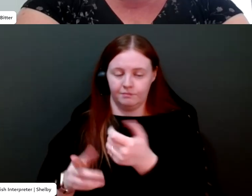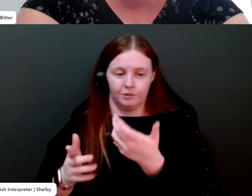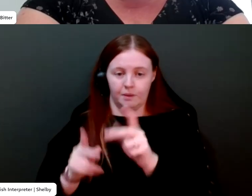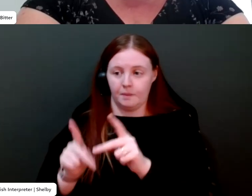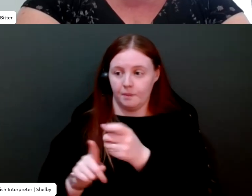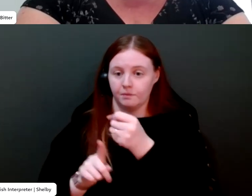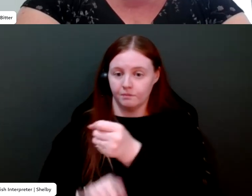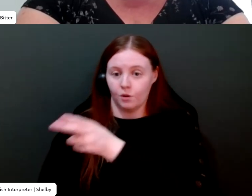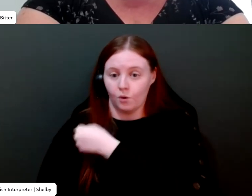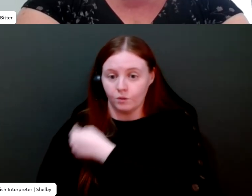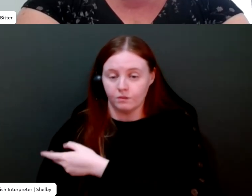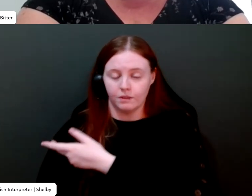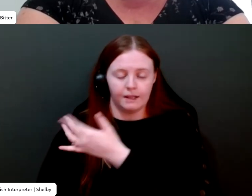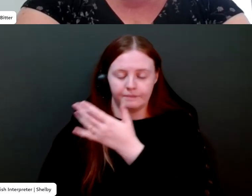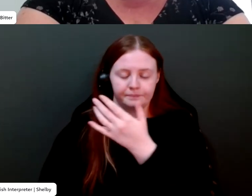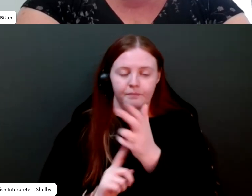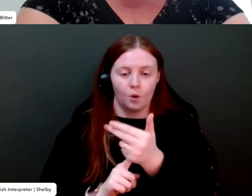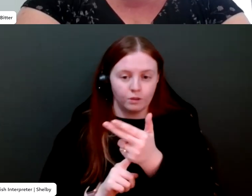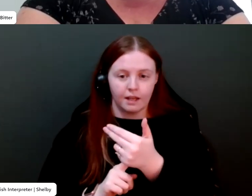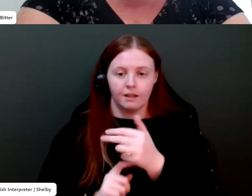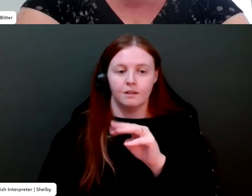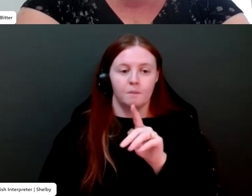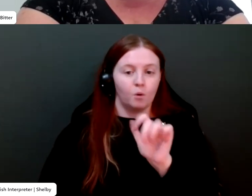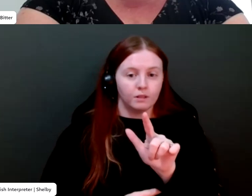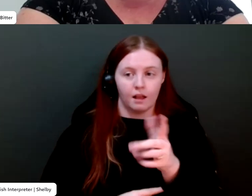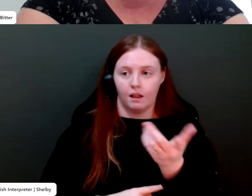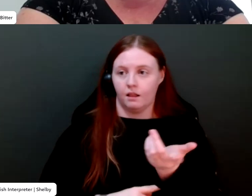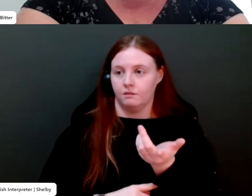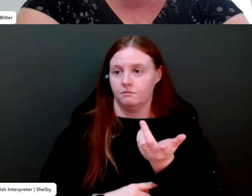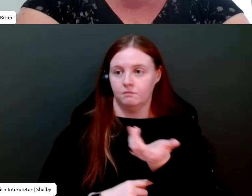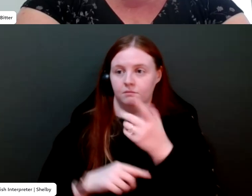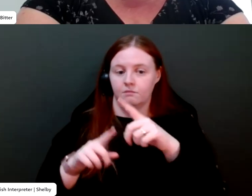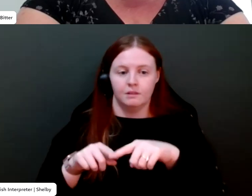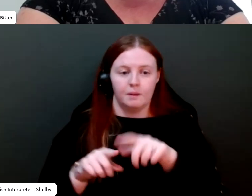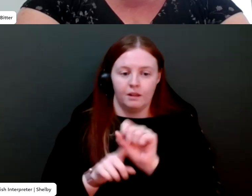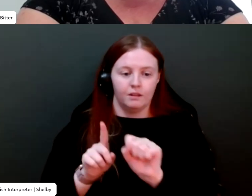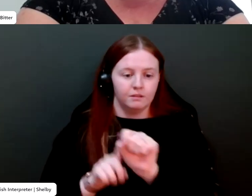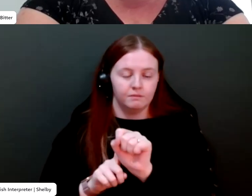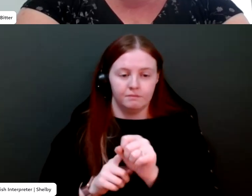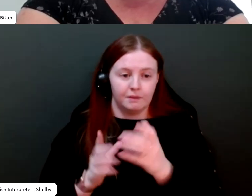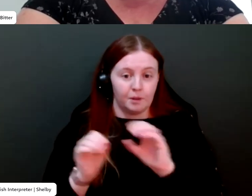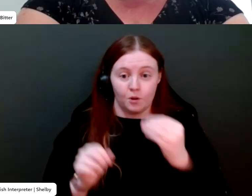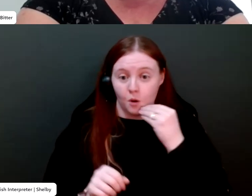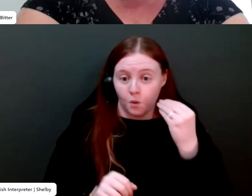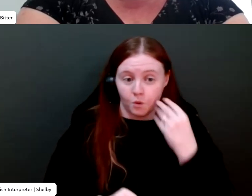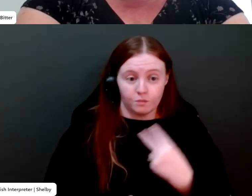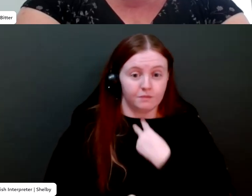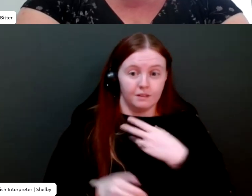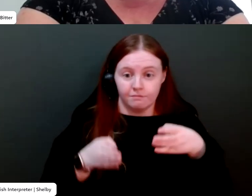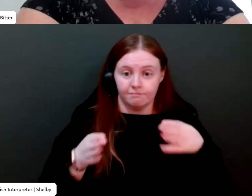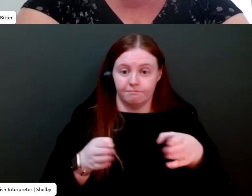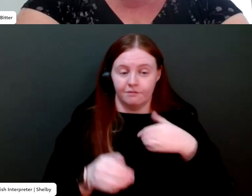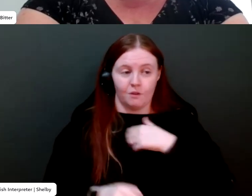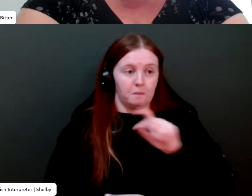on, their situation, or, in some case, maybe end up homeless if they can't go back home because of conditions that they